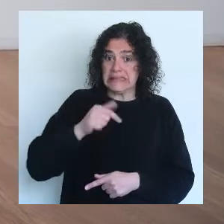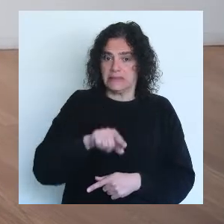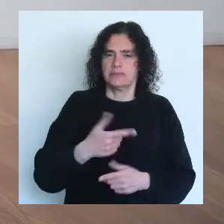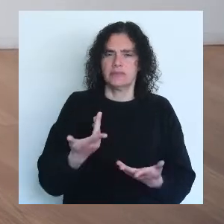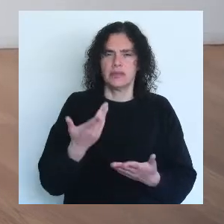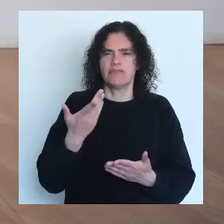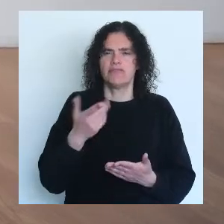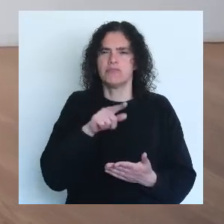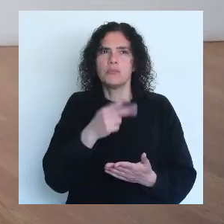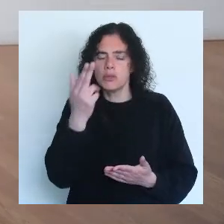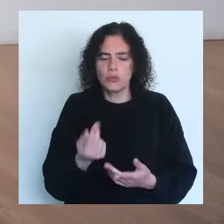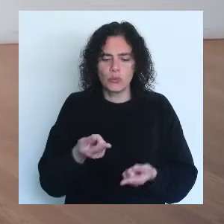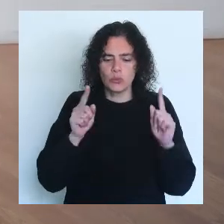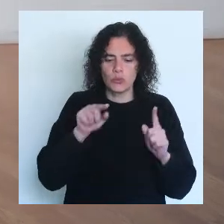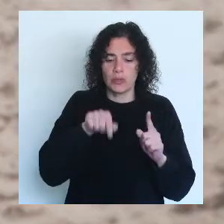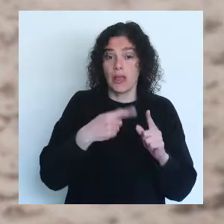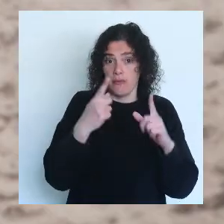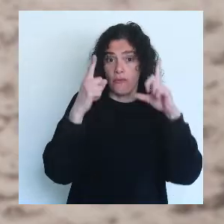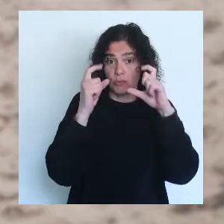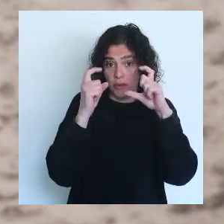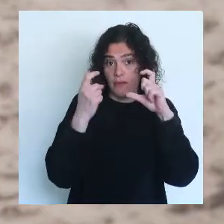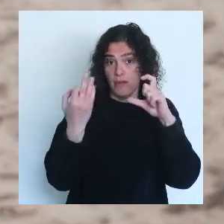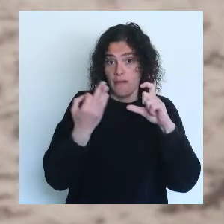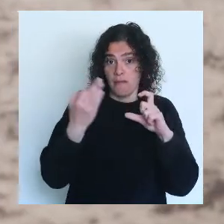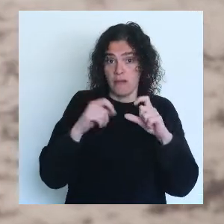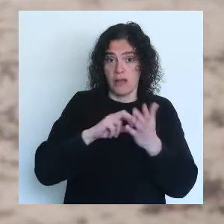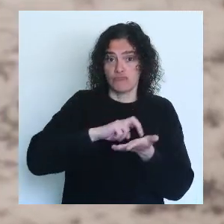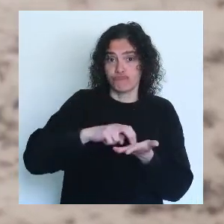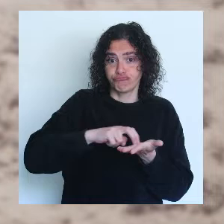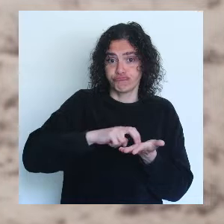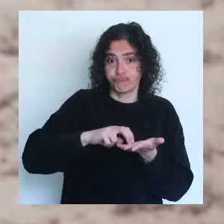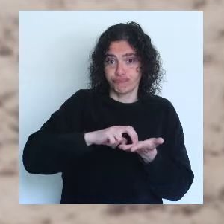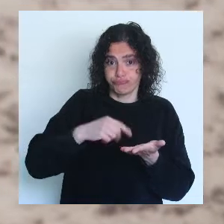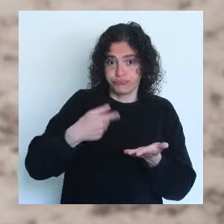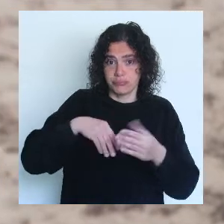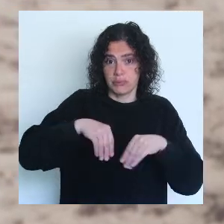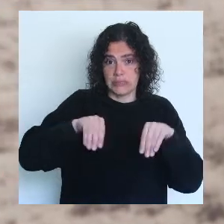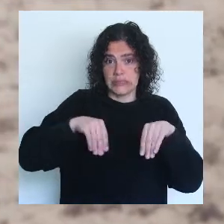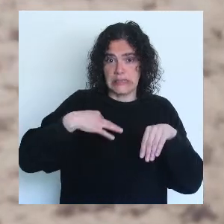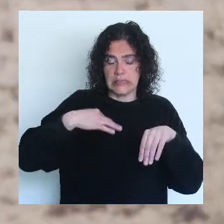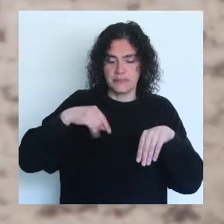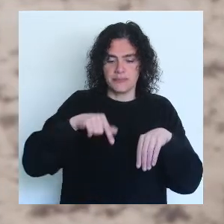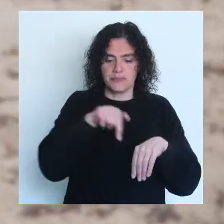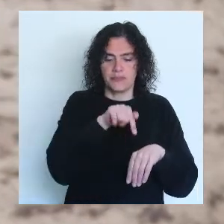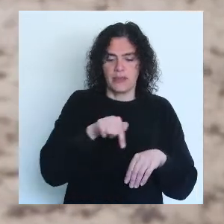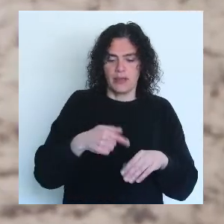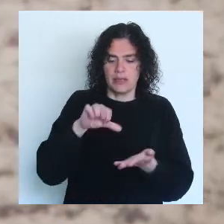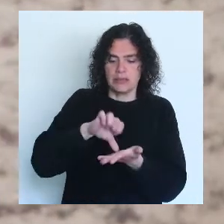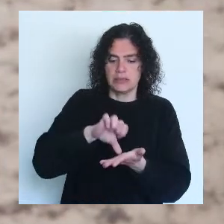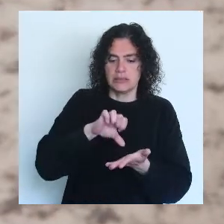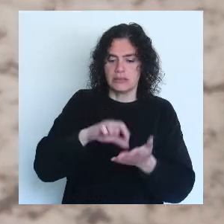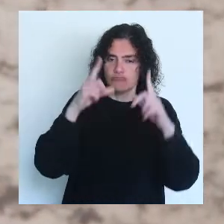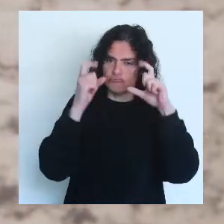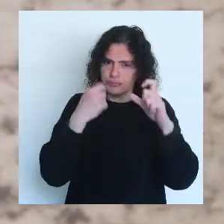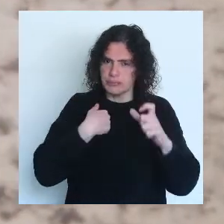but it happened not to be a painting. It's actually a photograph printed on a canvas. And at the center of